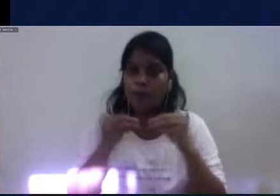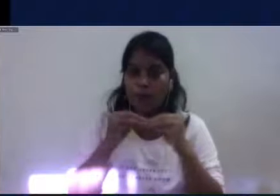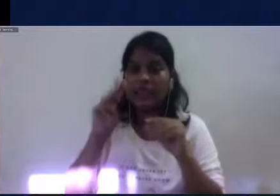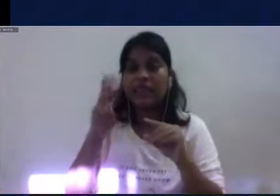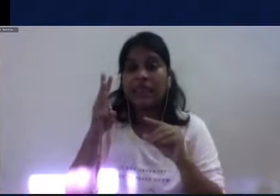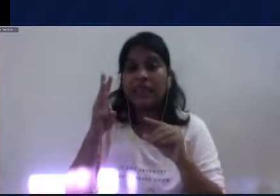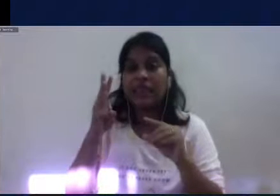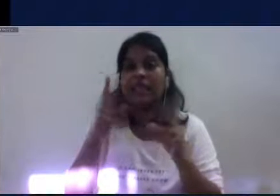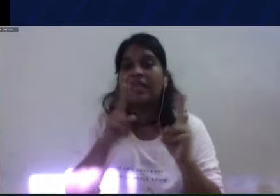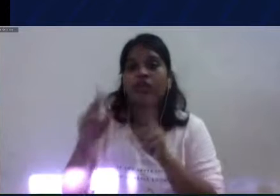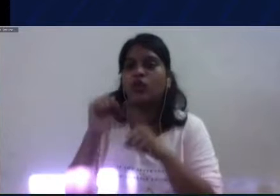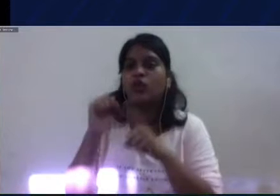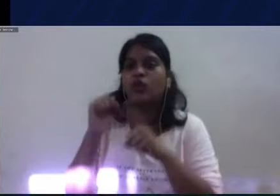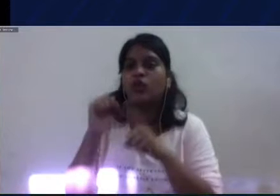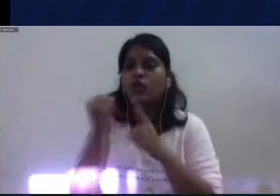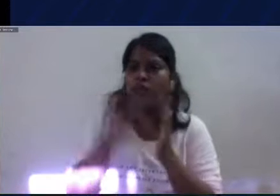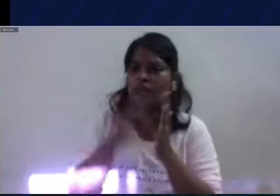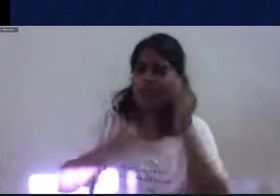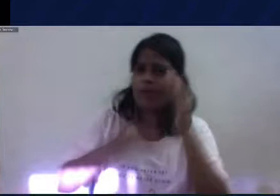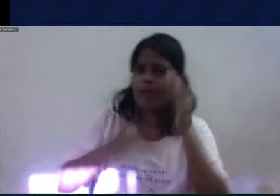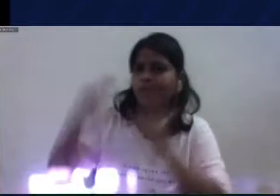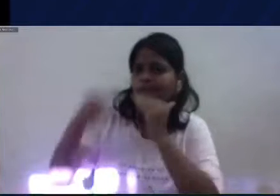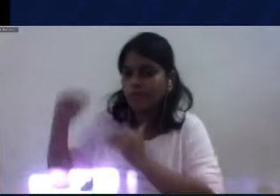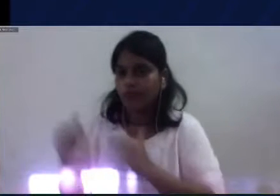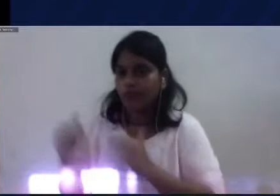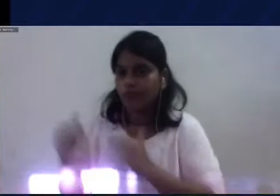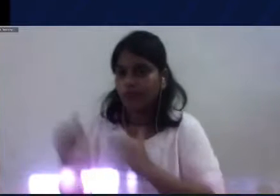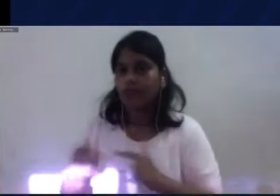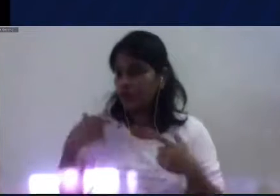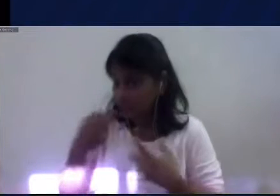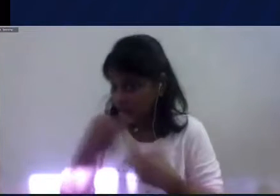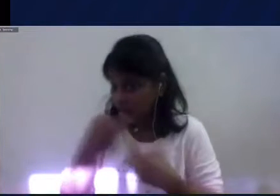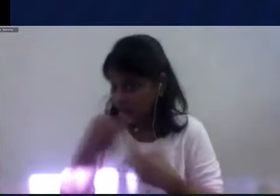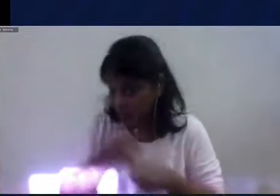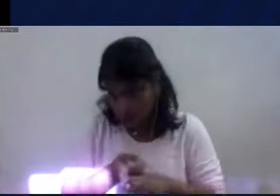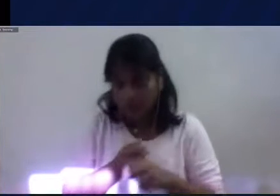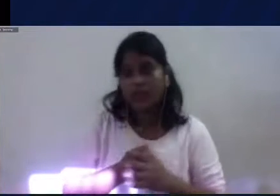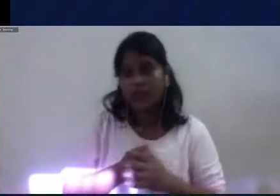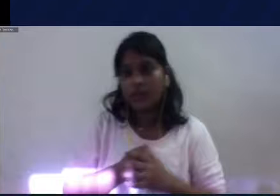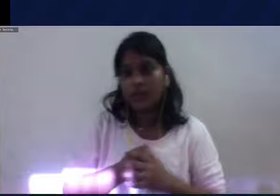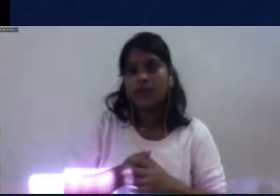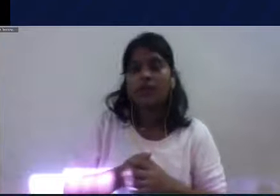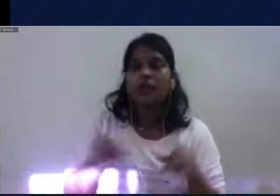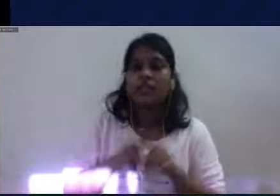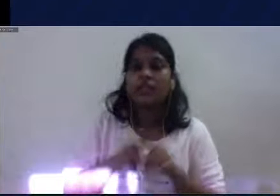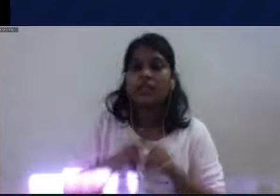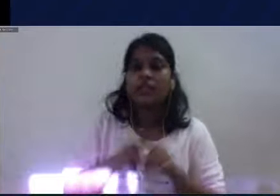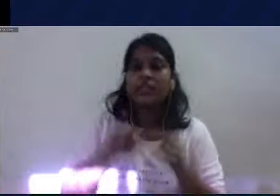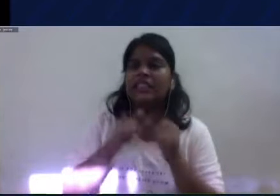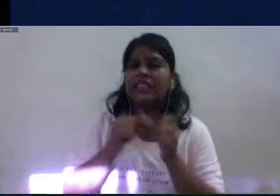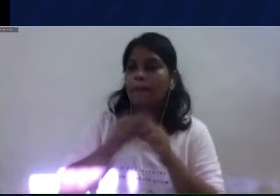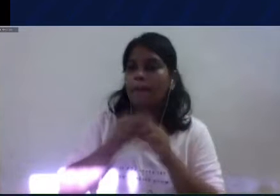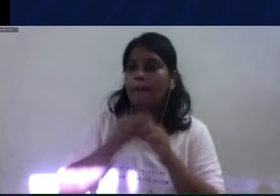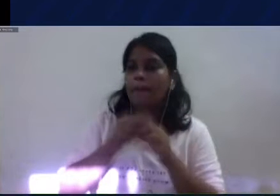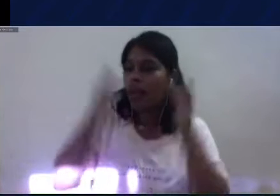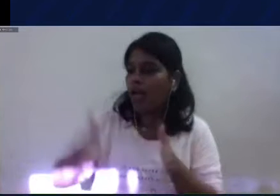different socioeconomic strata. And we set up sampling kiosks